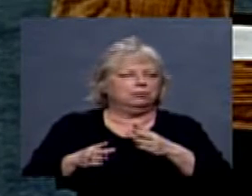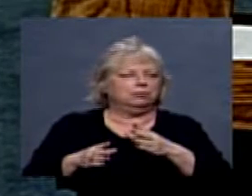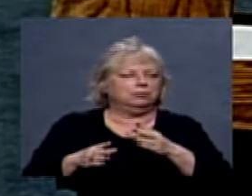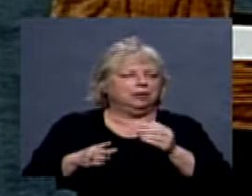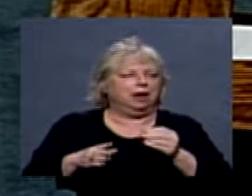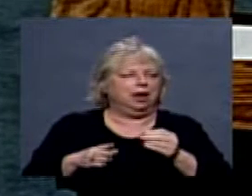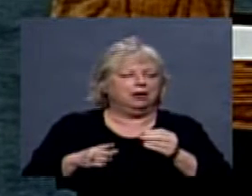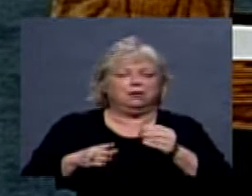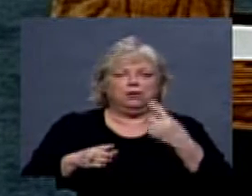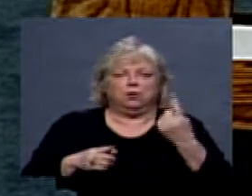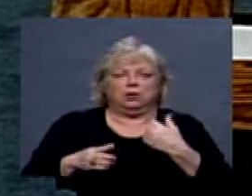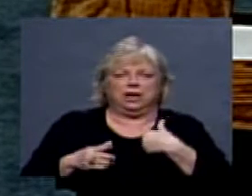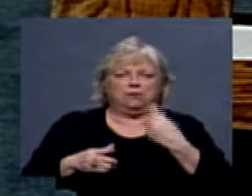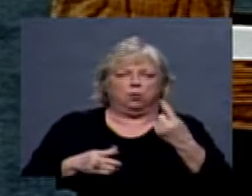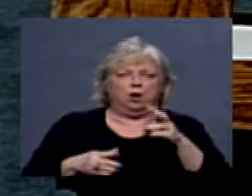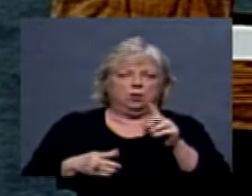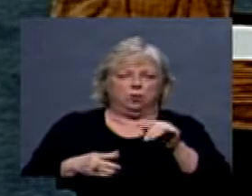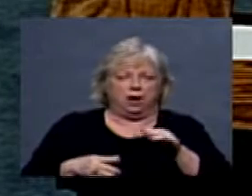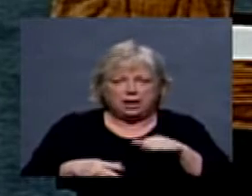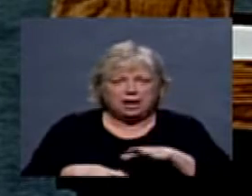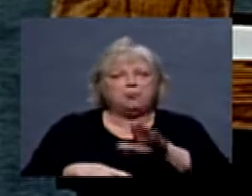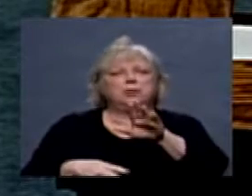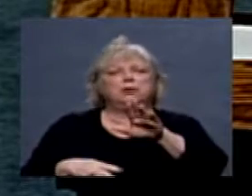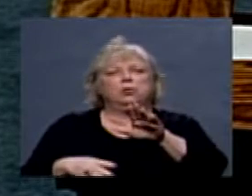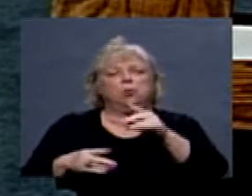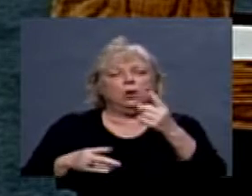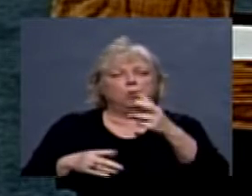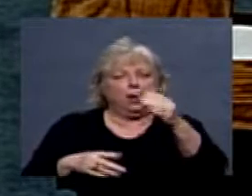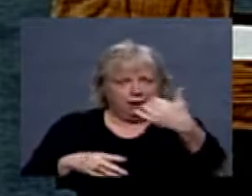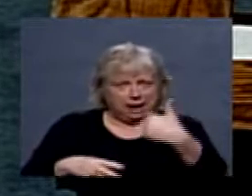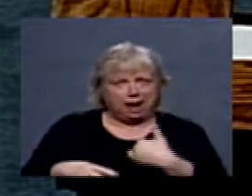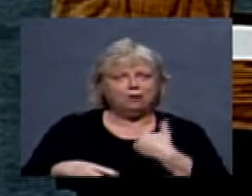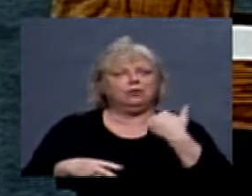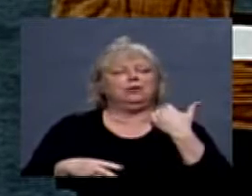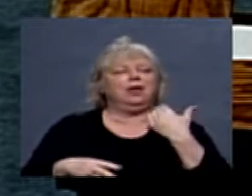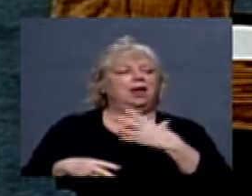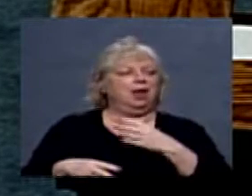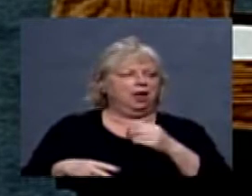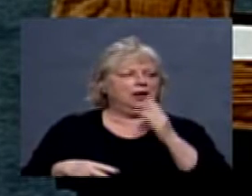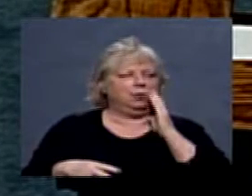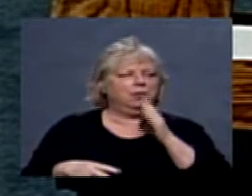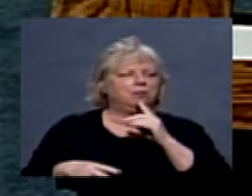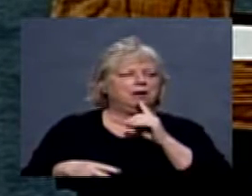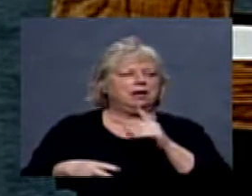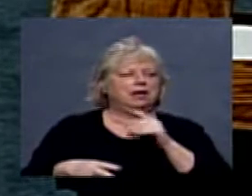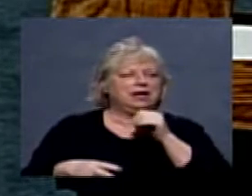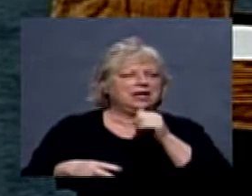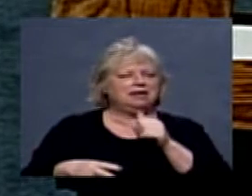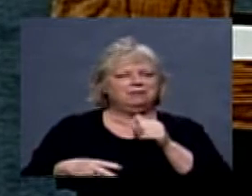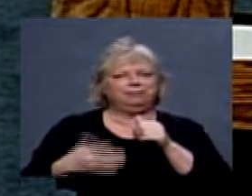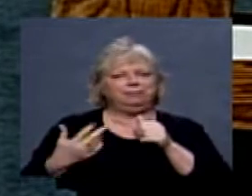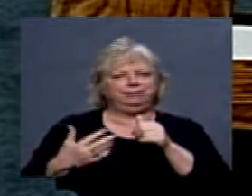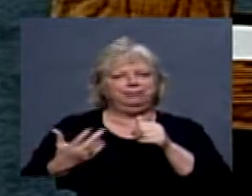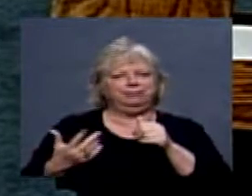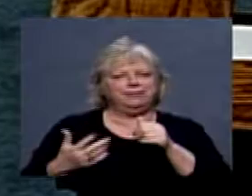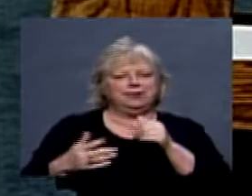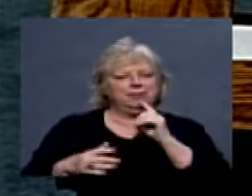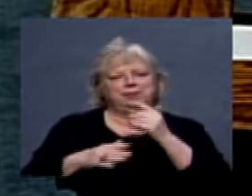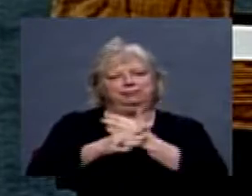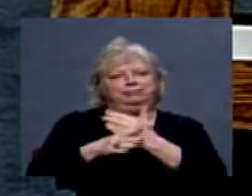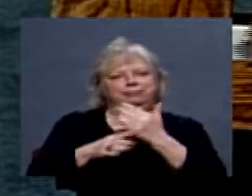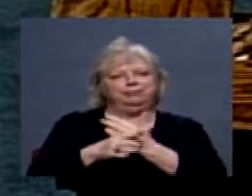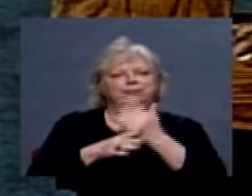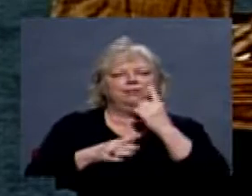about it is, you've only got one way up, one way out. And it would be really an inconvenience for